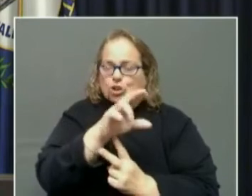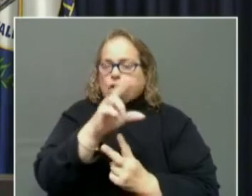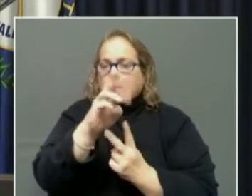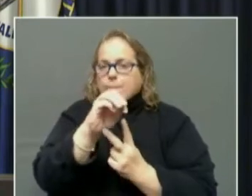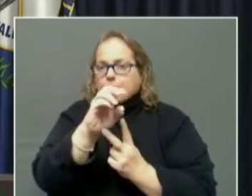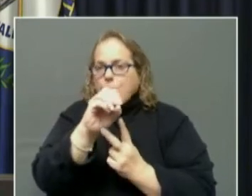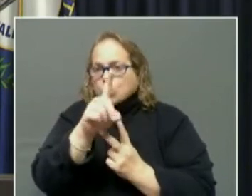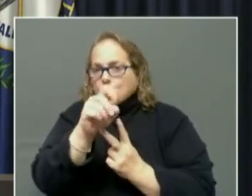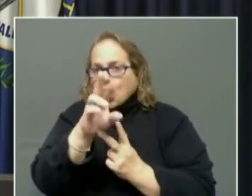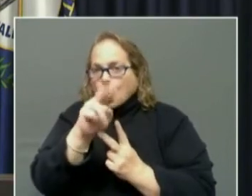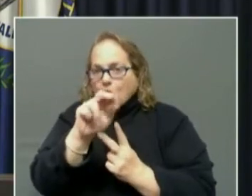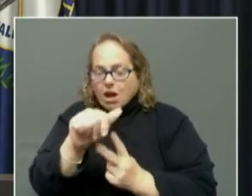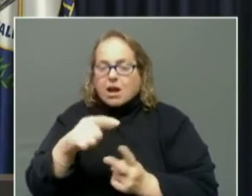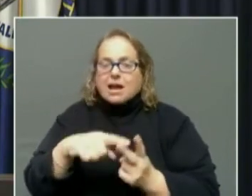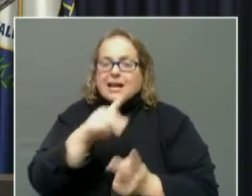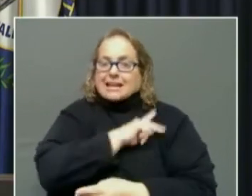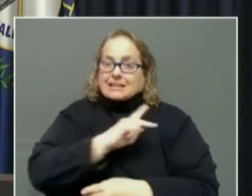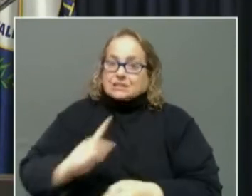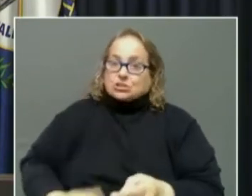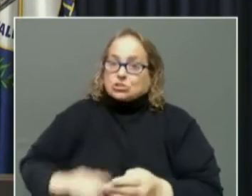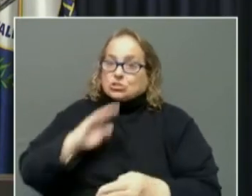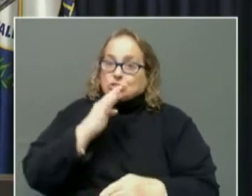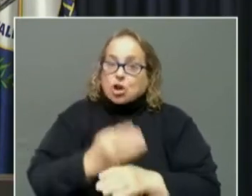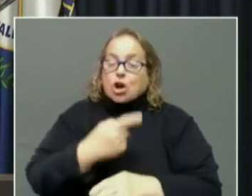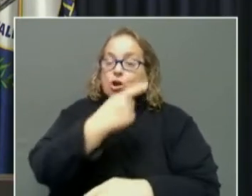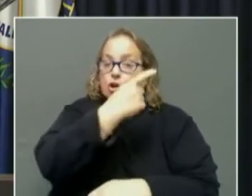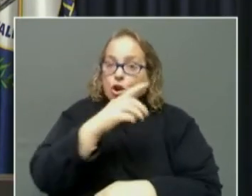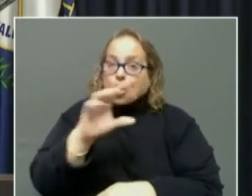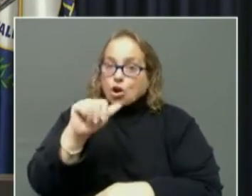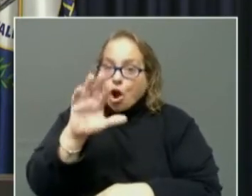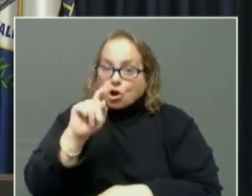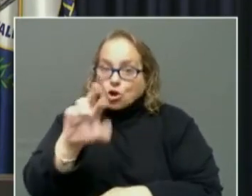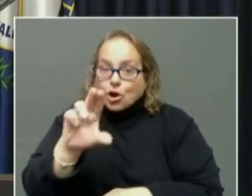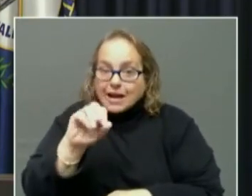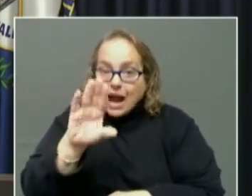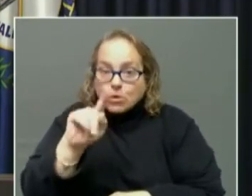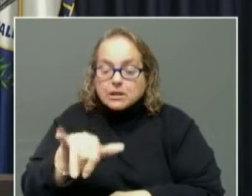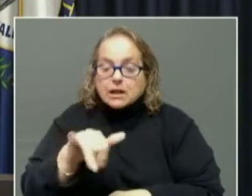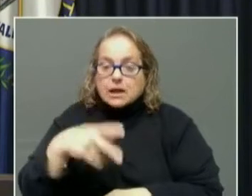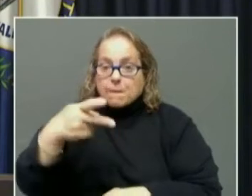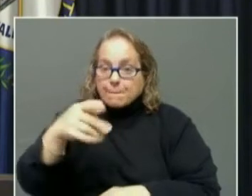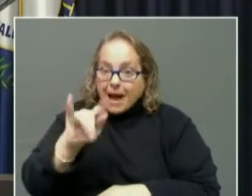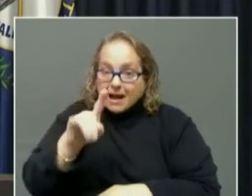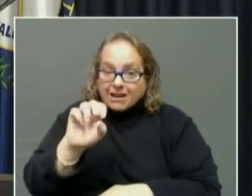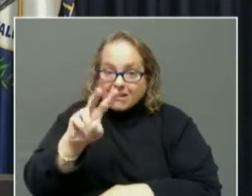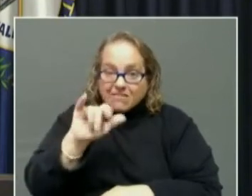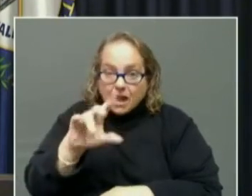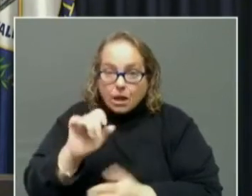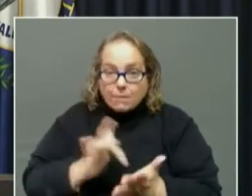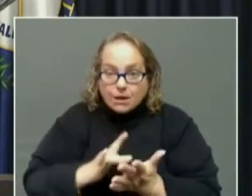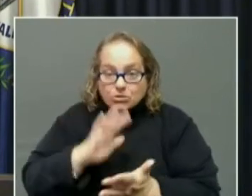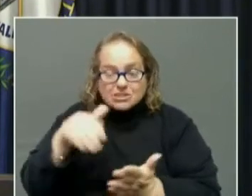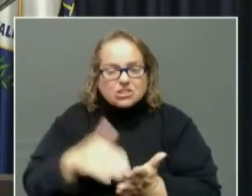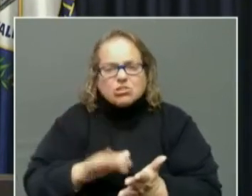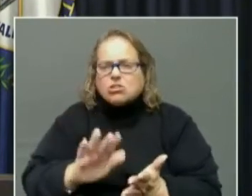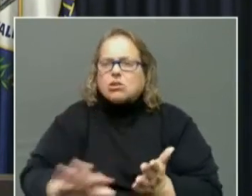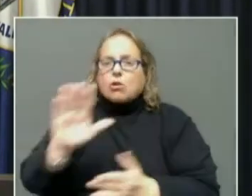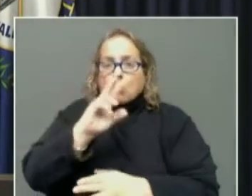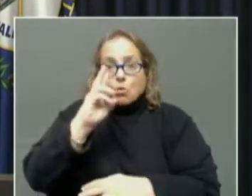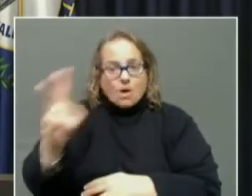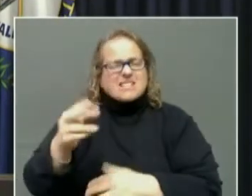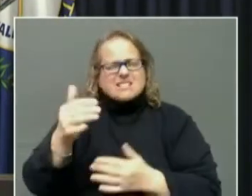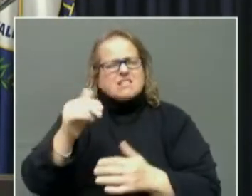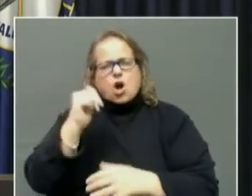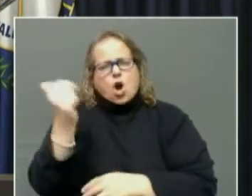Carter County, Pikeville Medical Center, going out west. Again, a lot of good vaccine out